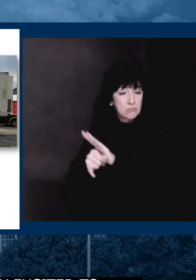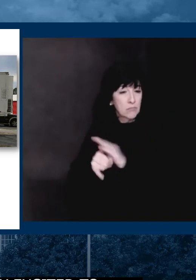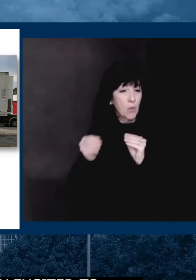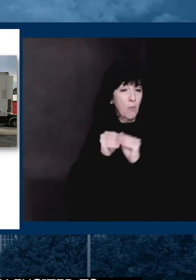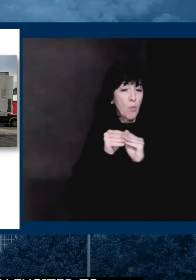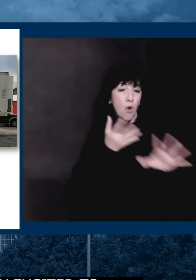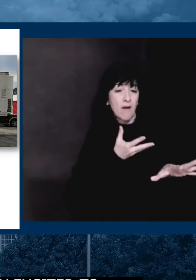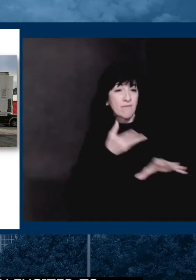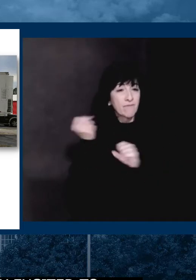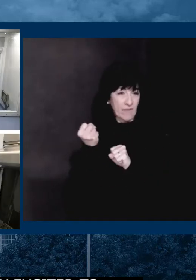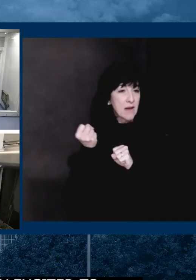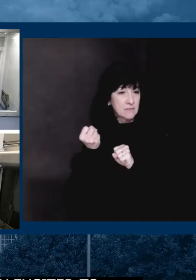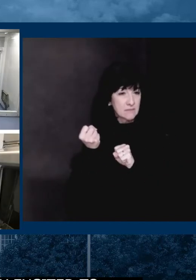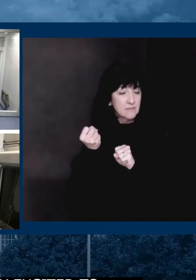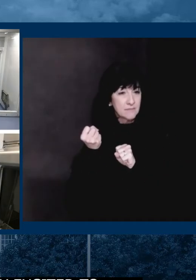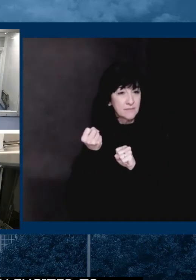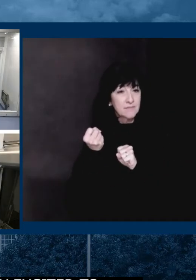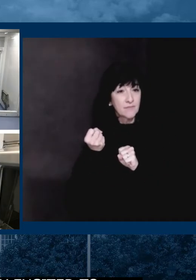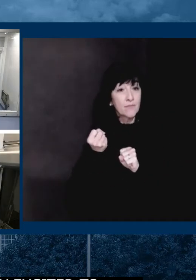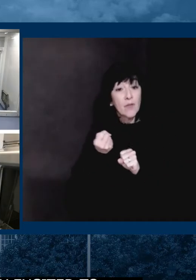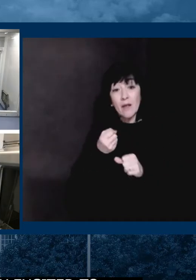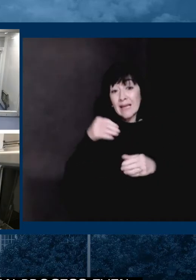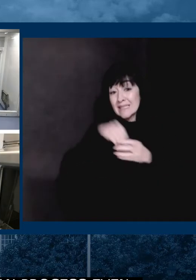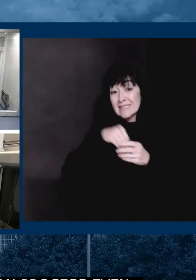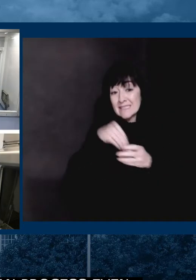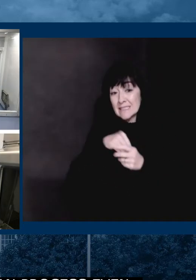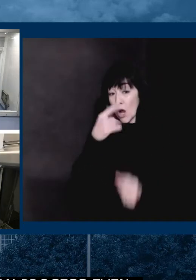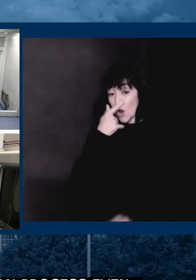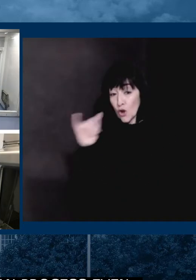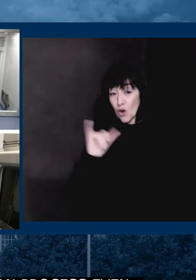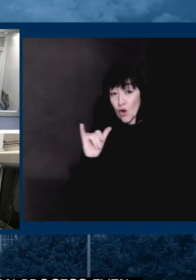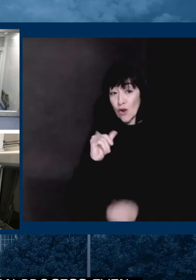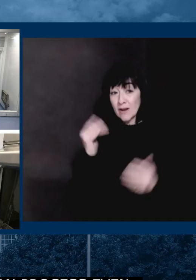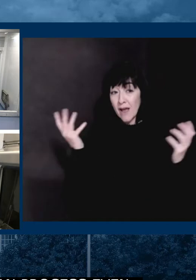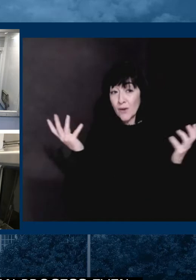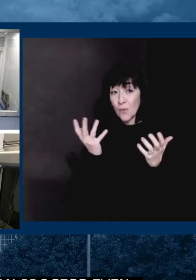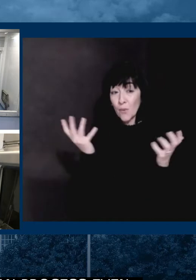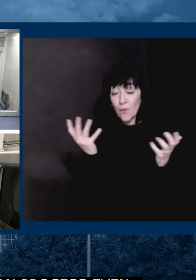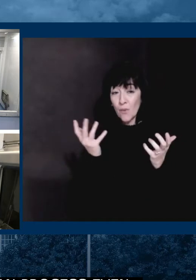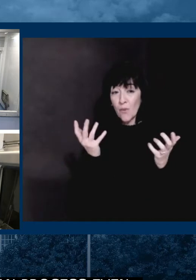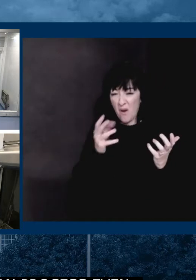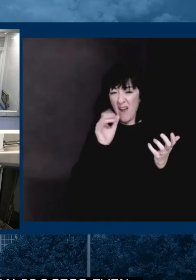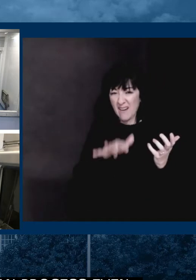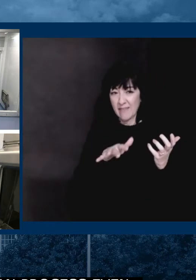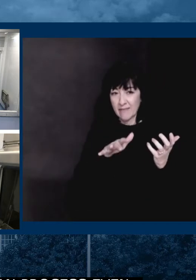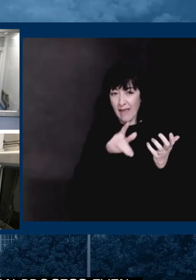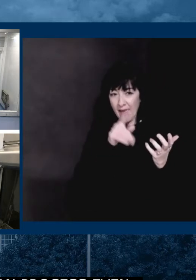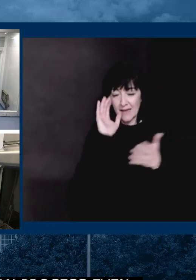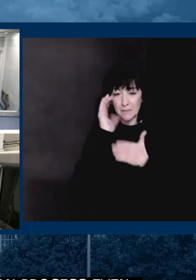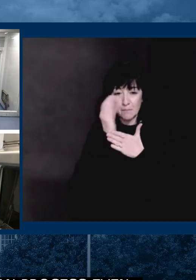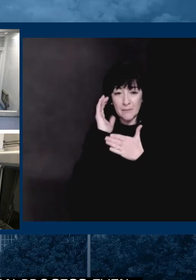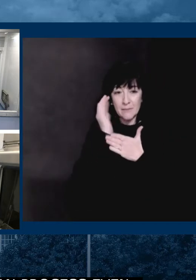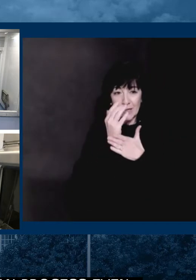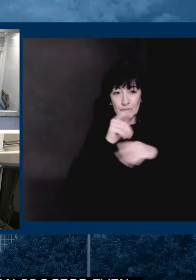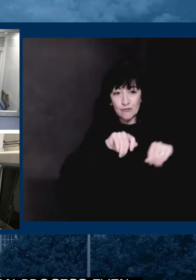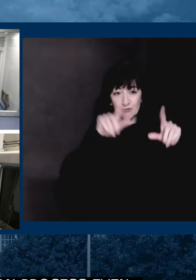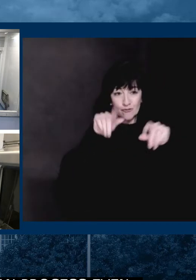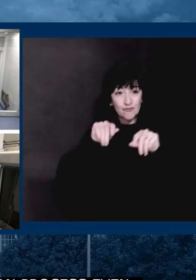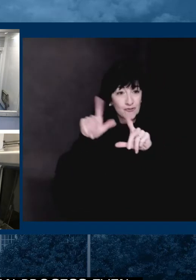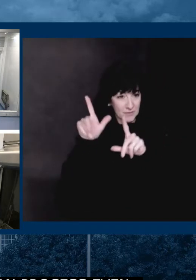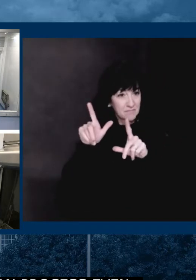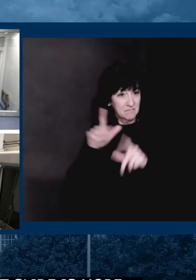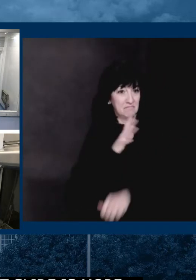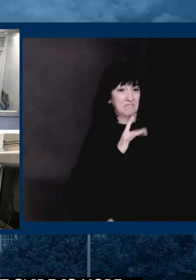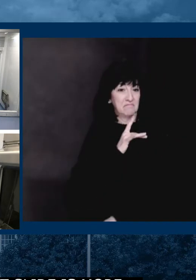slide, there's some pictures. We're pretty excited about our lab. It's pretty high tech. It